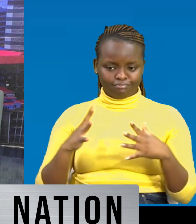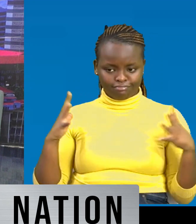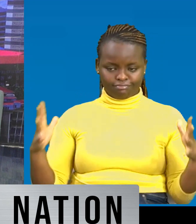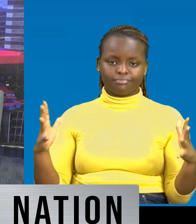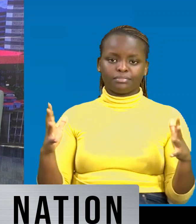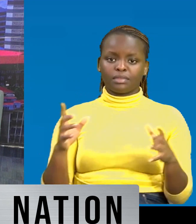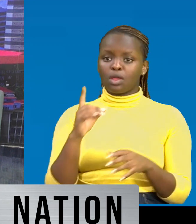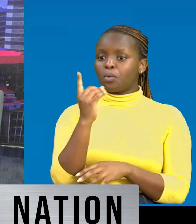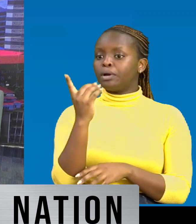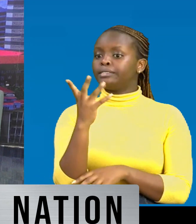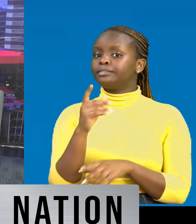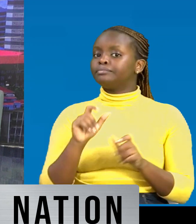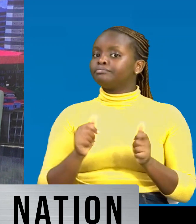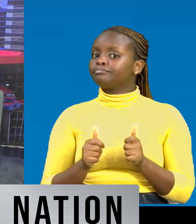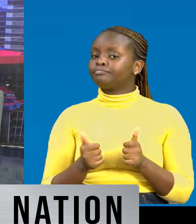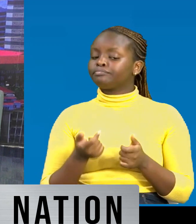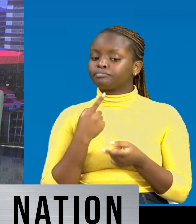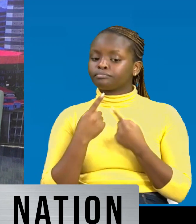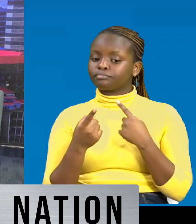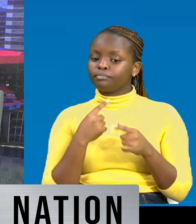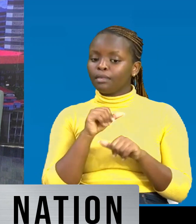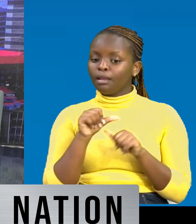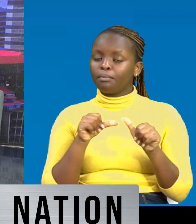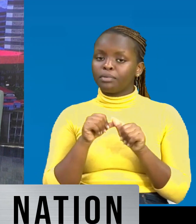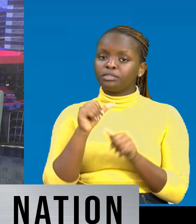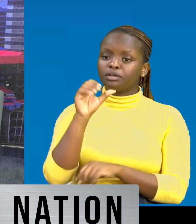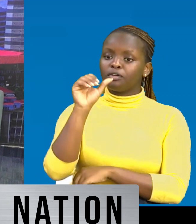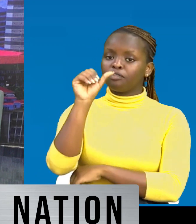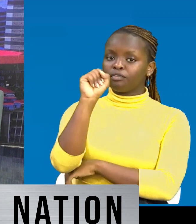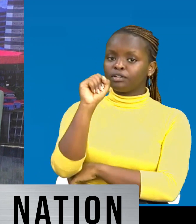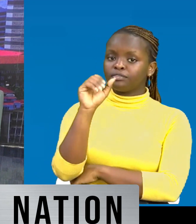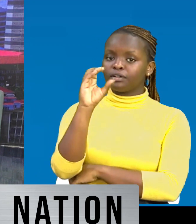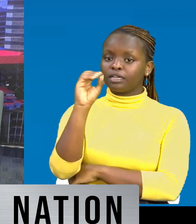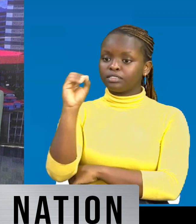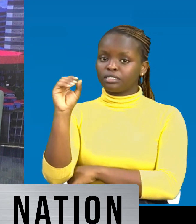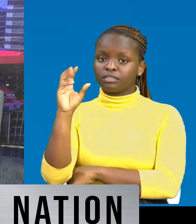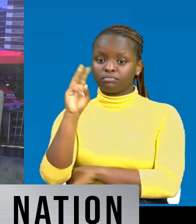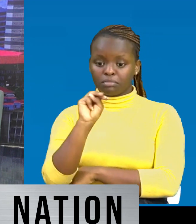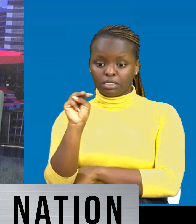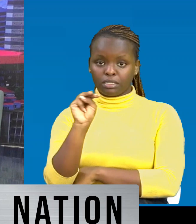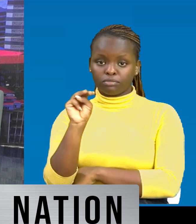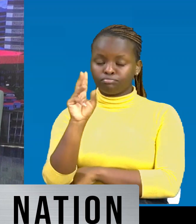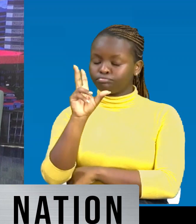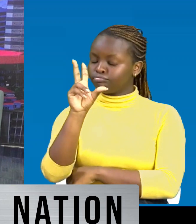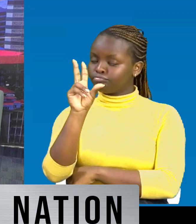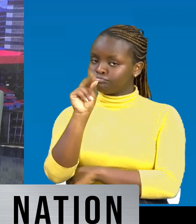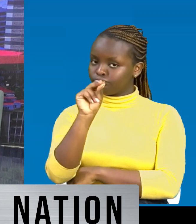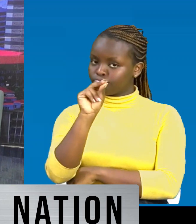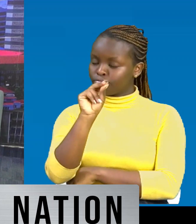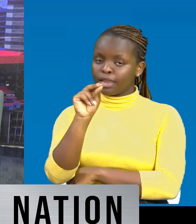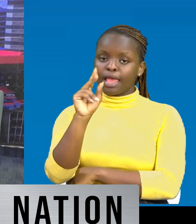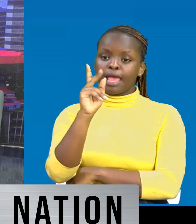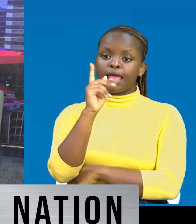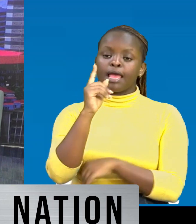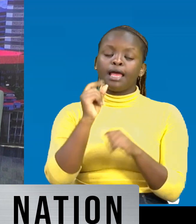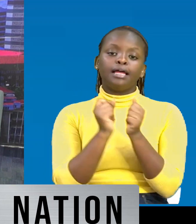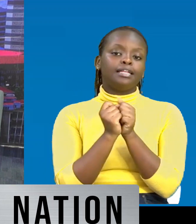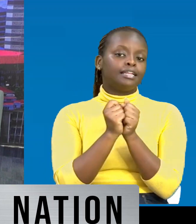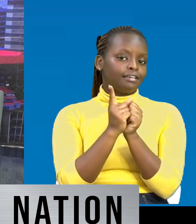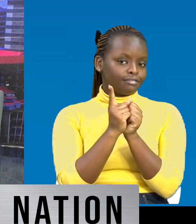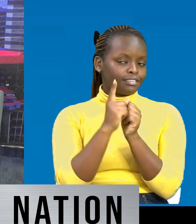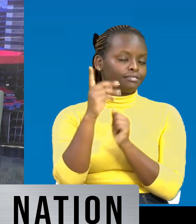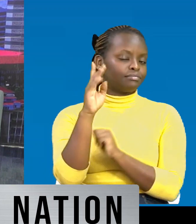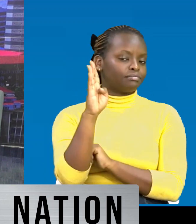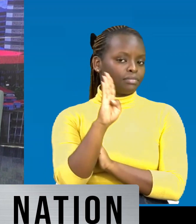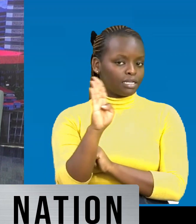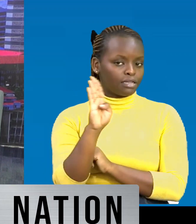One media outlet spoke of 500 million, and the president came out and said, no, it is 11 billion shillings that